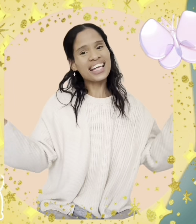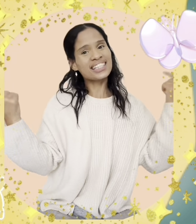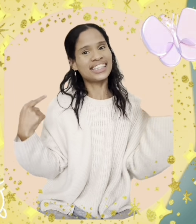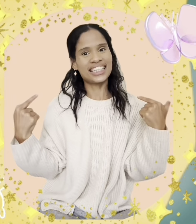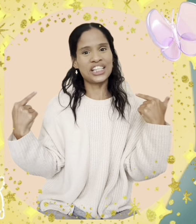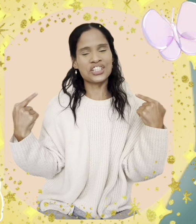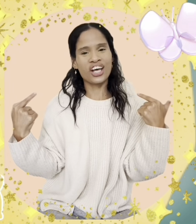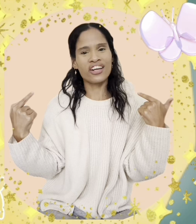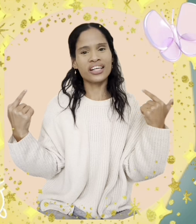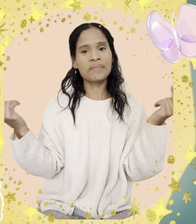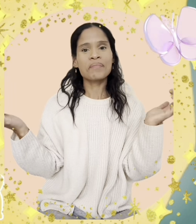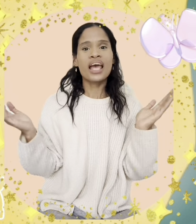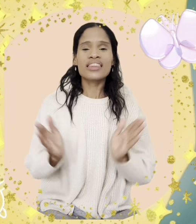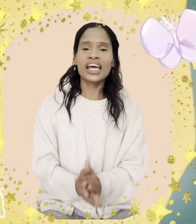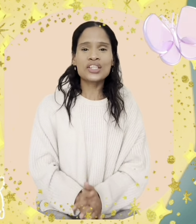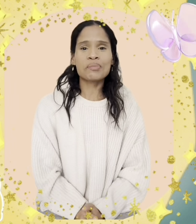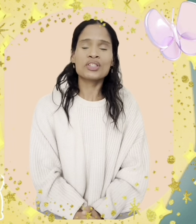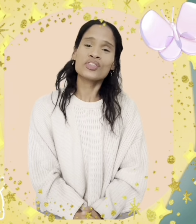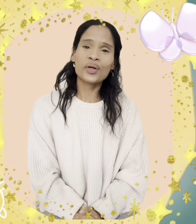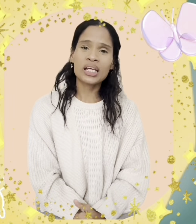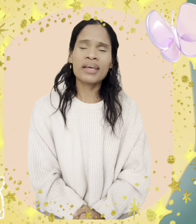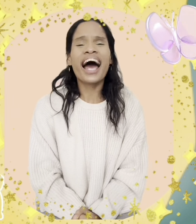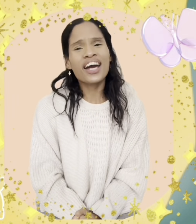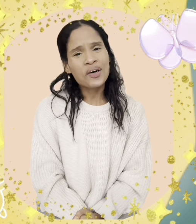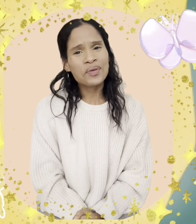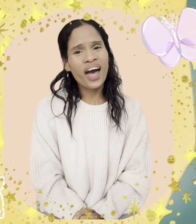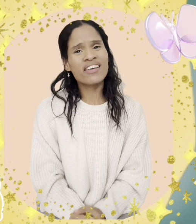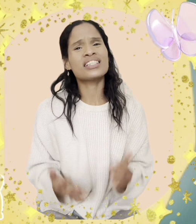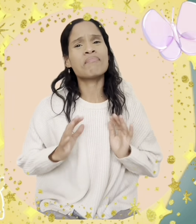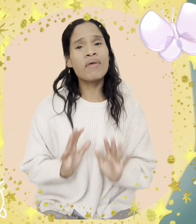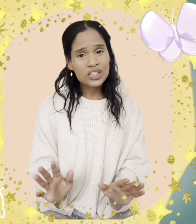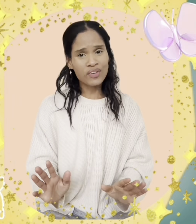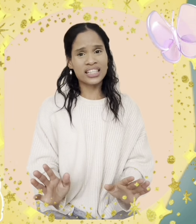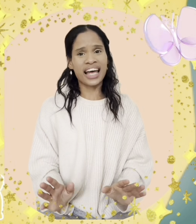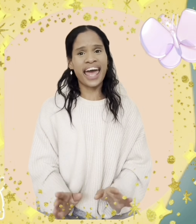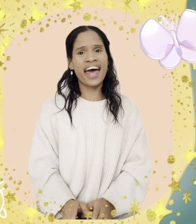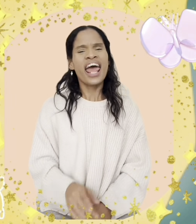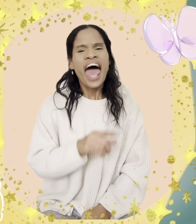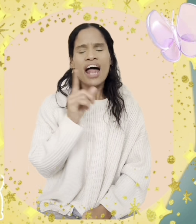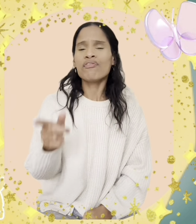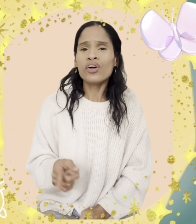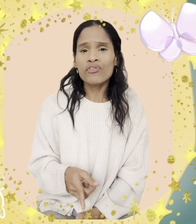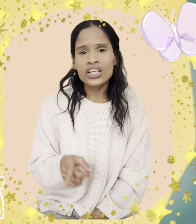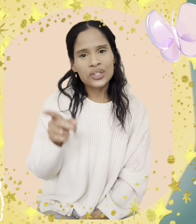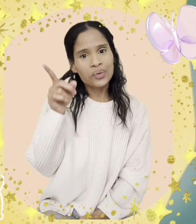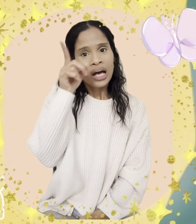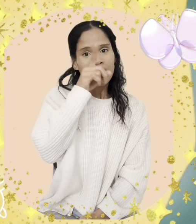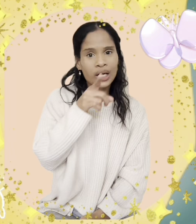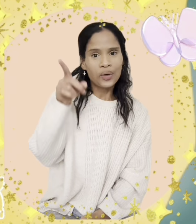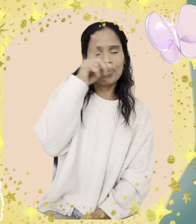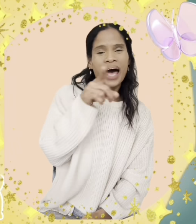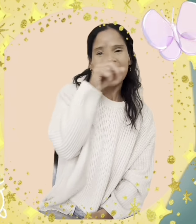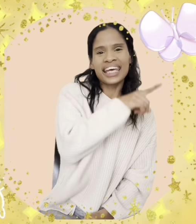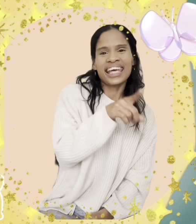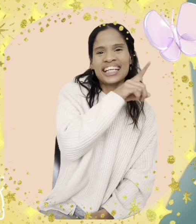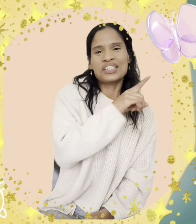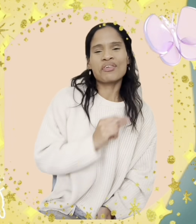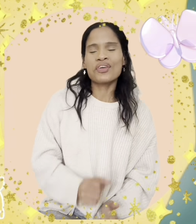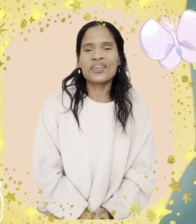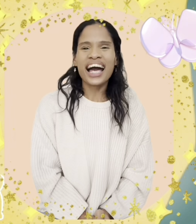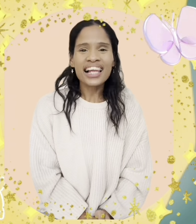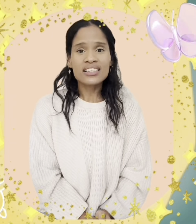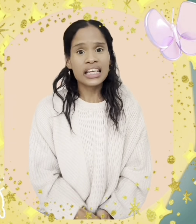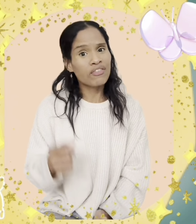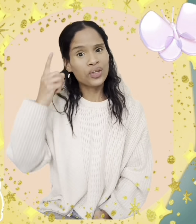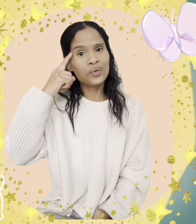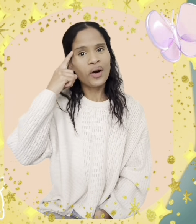Toolbox and teacher Tanya. Thank you so much for joining me. I hope you had as much fun as I had, and feel free to go back to